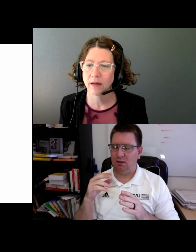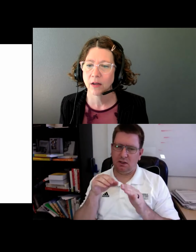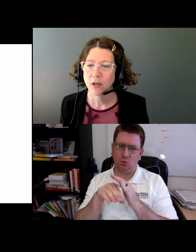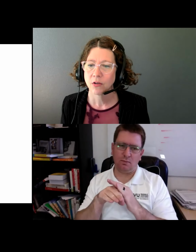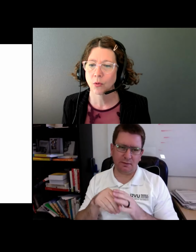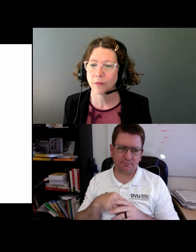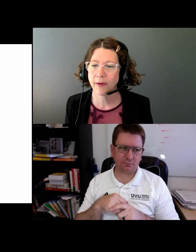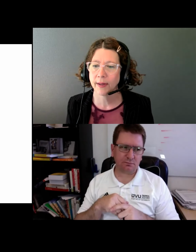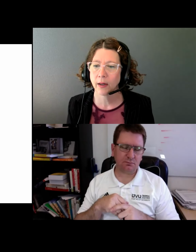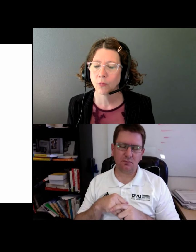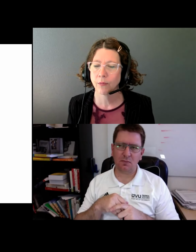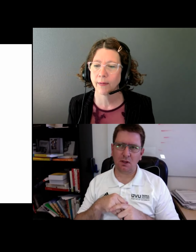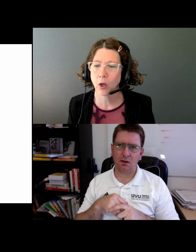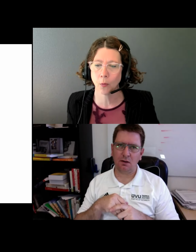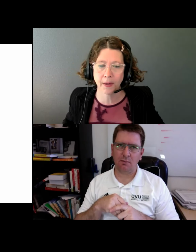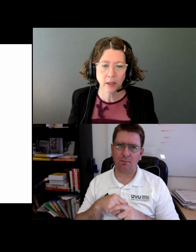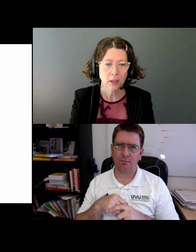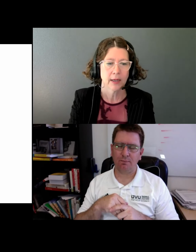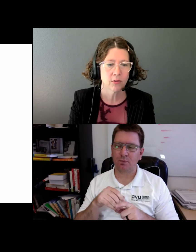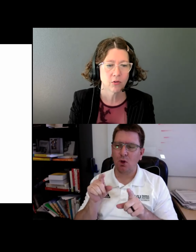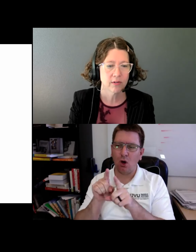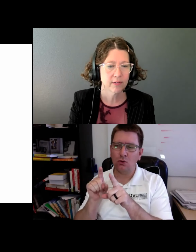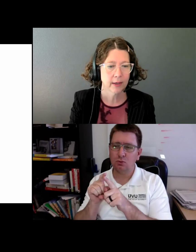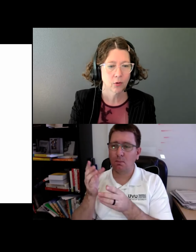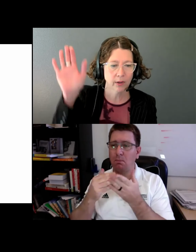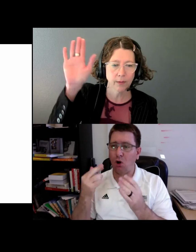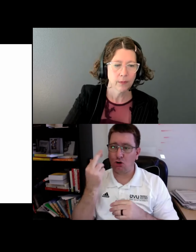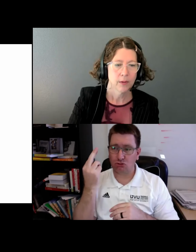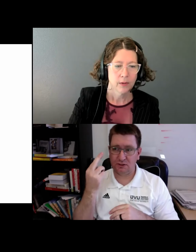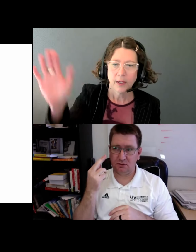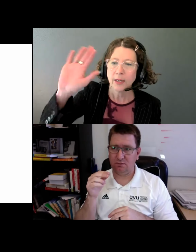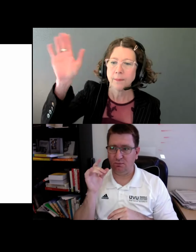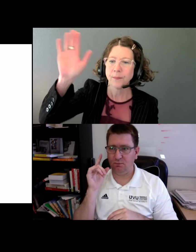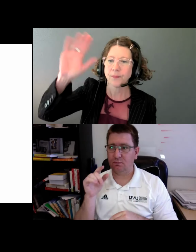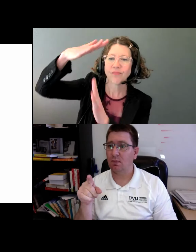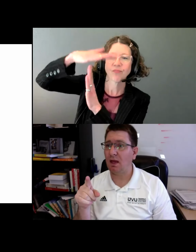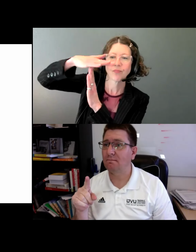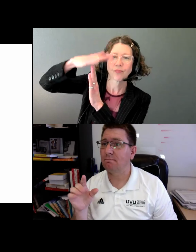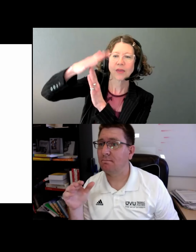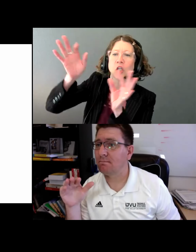that. So we're very open. Okay, so just a second, hold on.